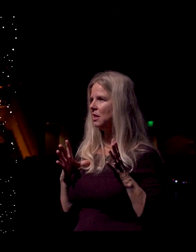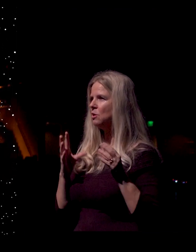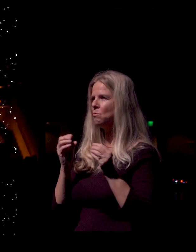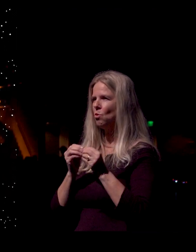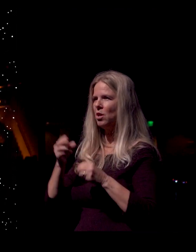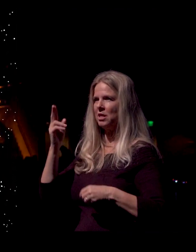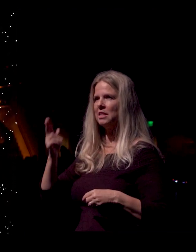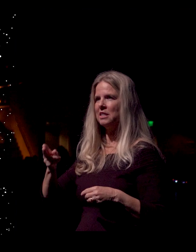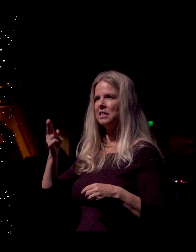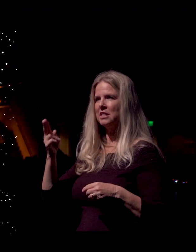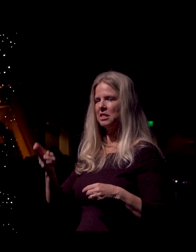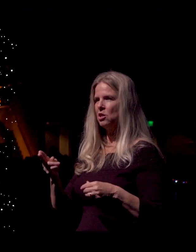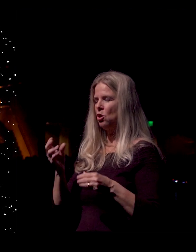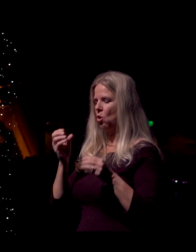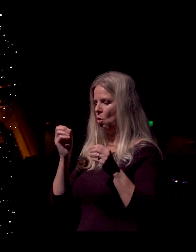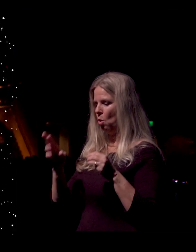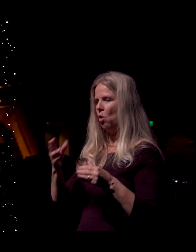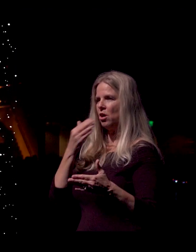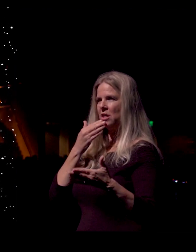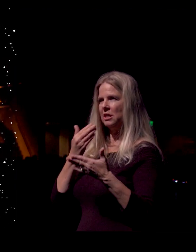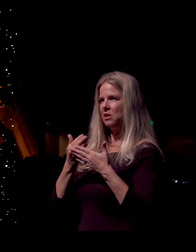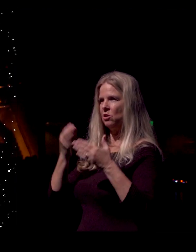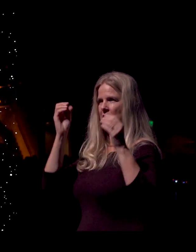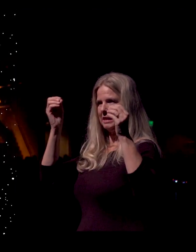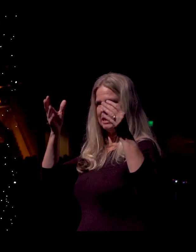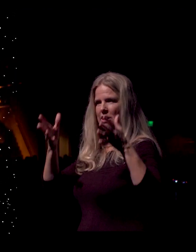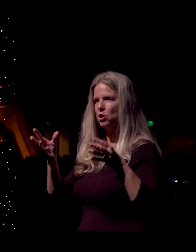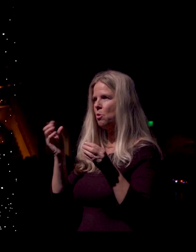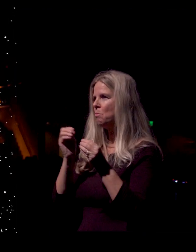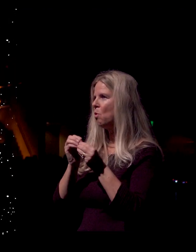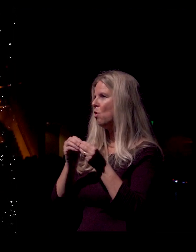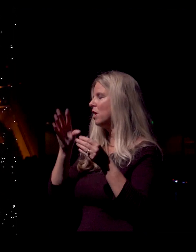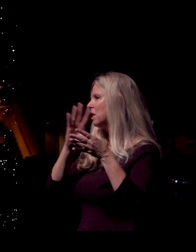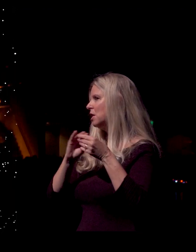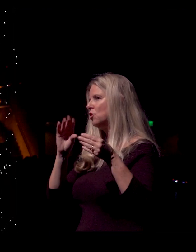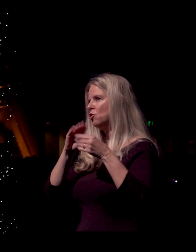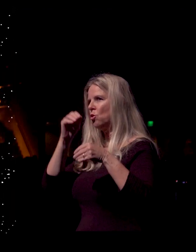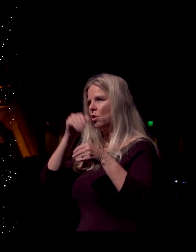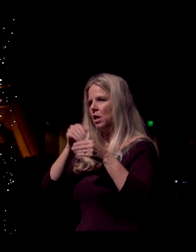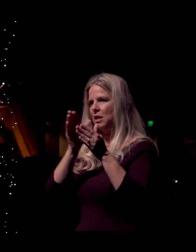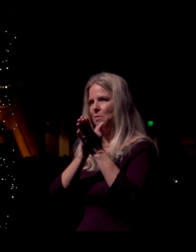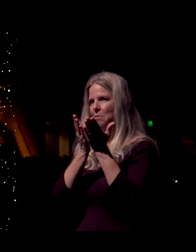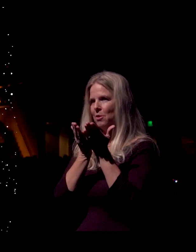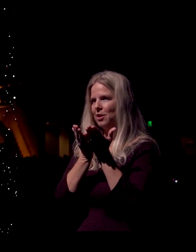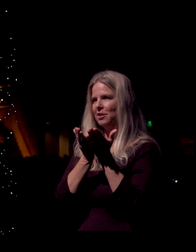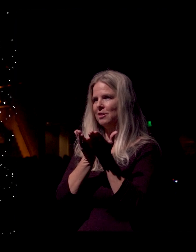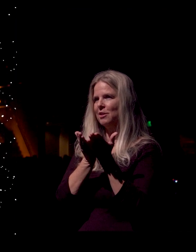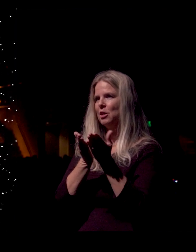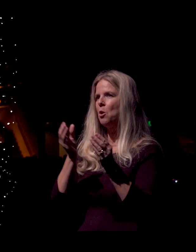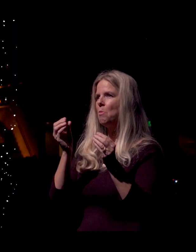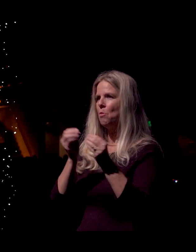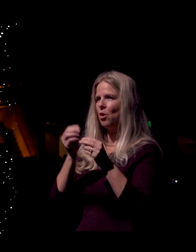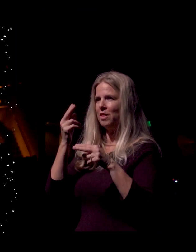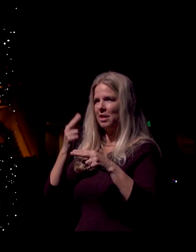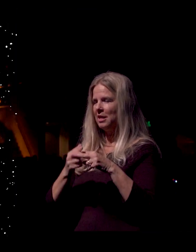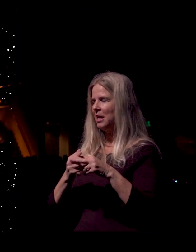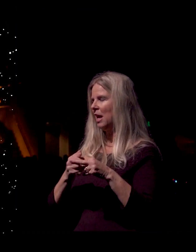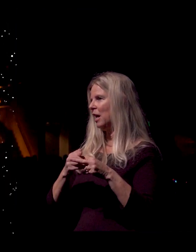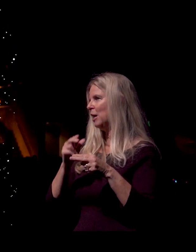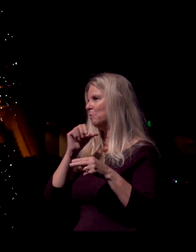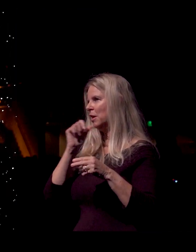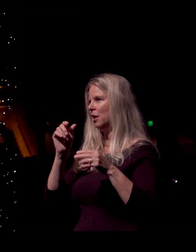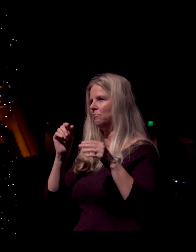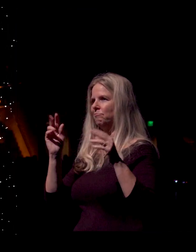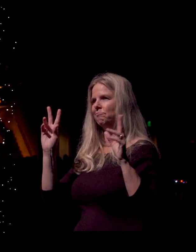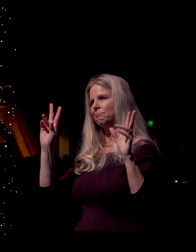story in a book. He's more than a name. He's more than a slogan or a catchphrase. Jesus is more